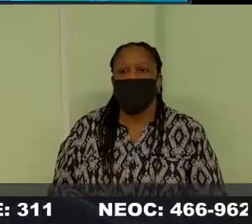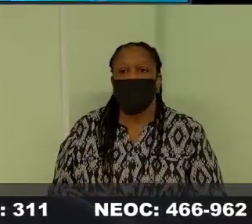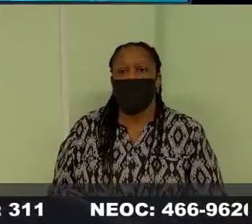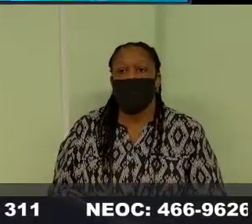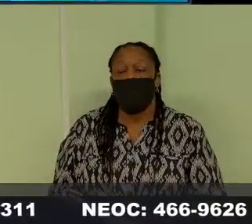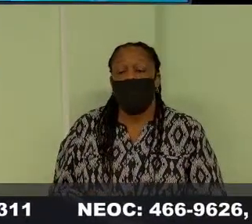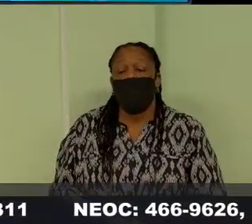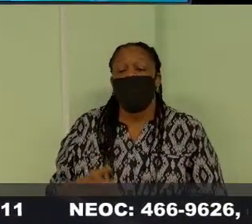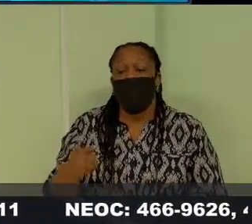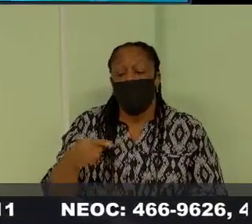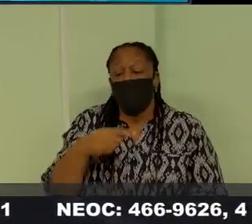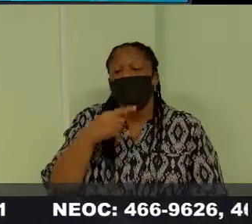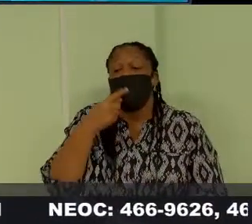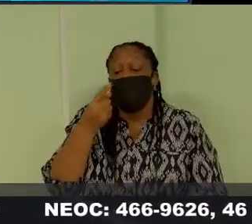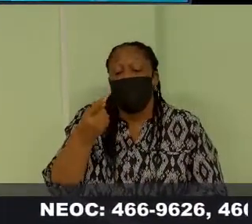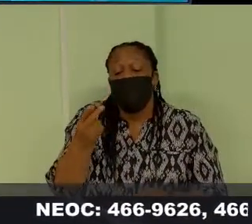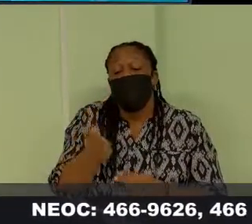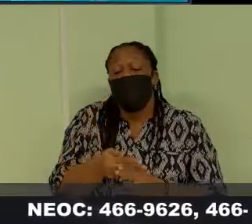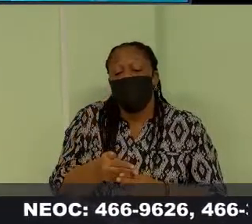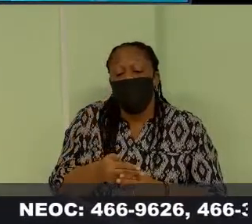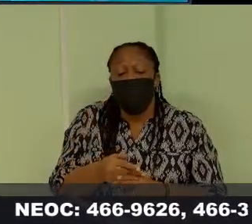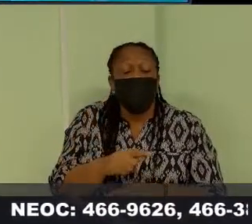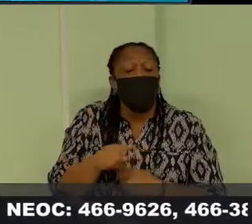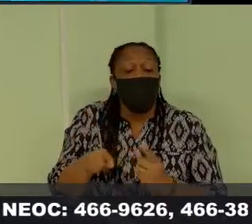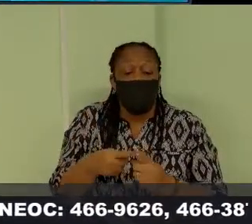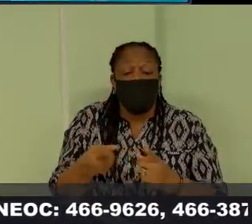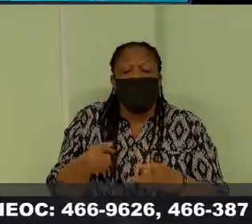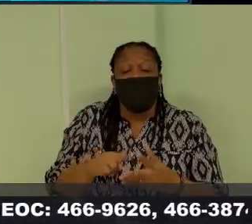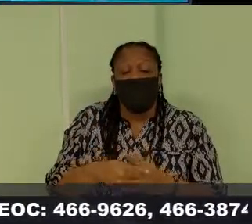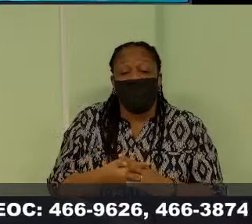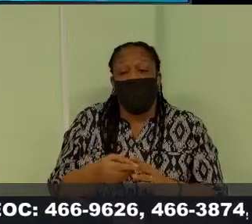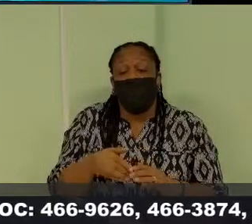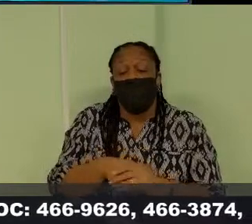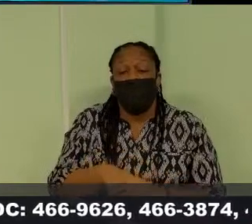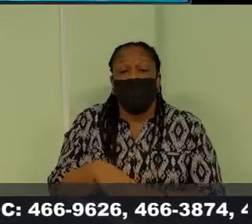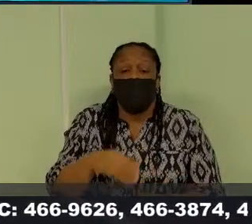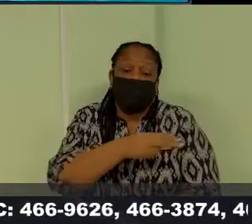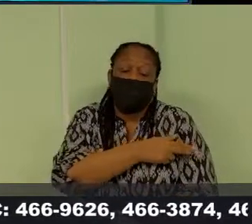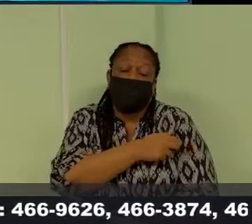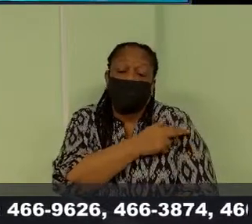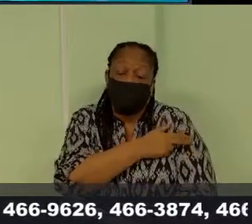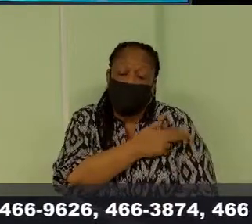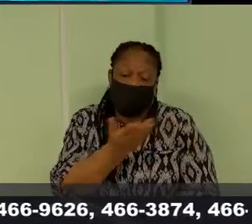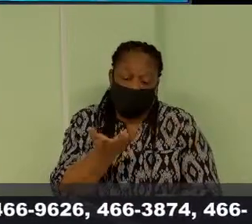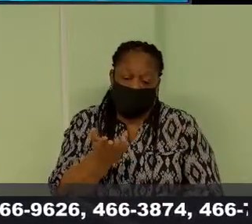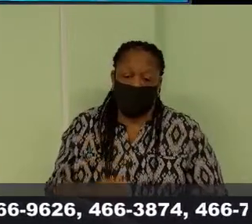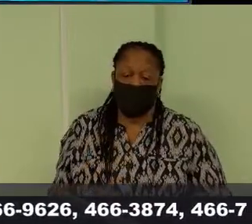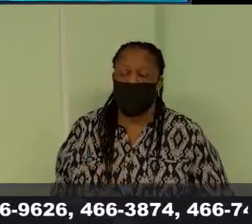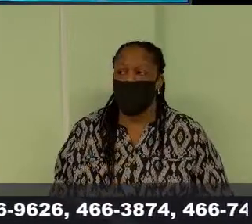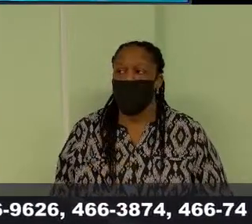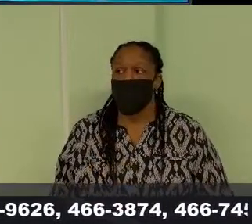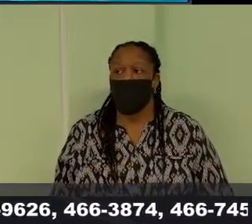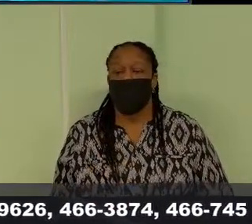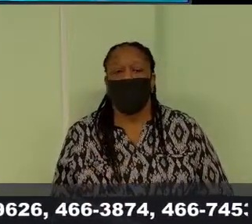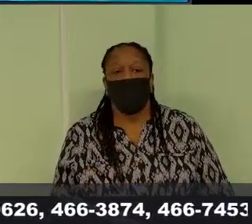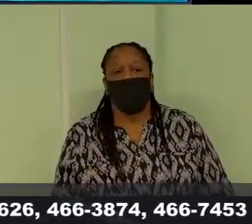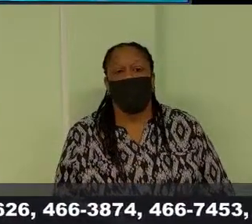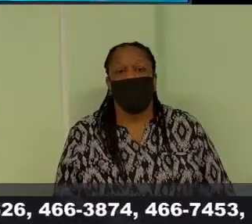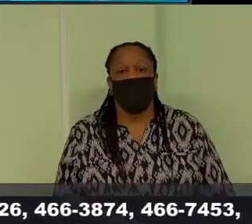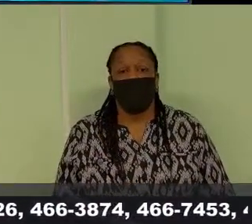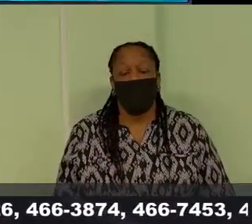aspect of the lab, is up and running. All right. Now, in terms of quarantine, I think there was a question with respect